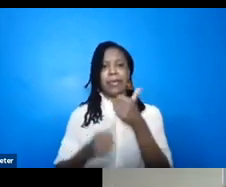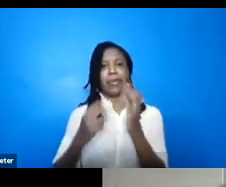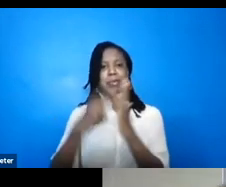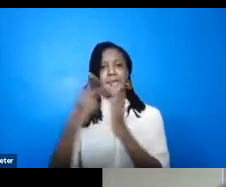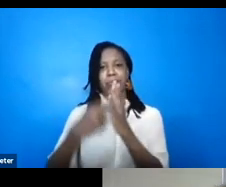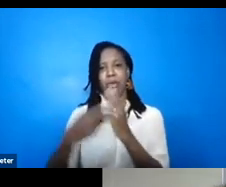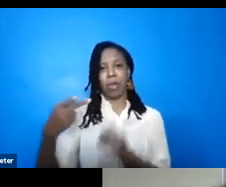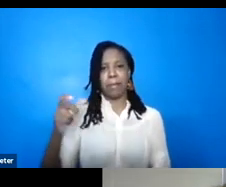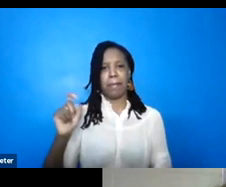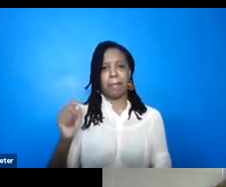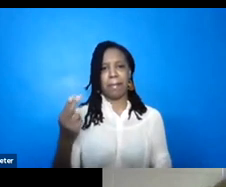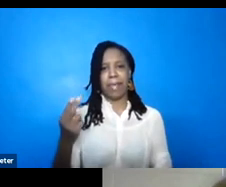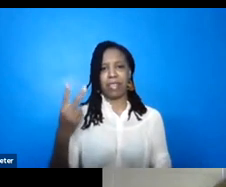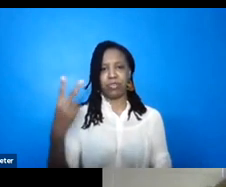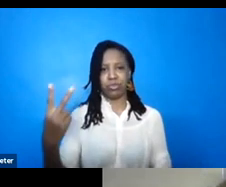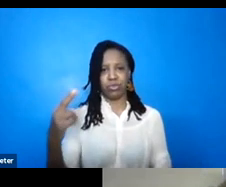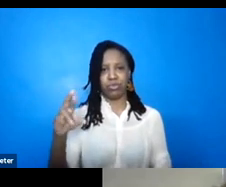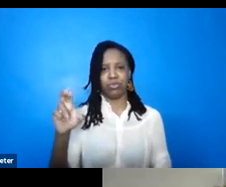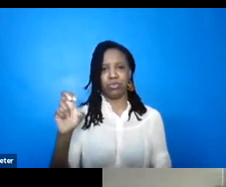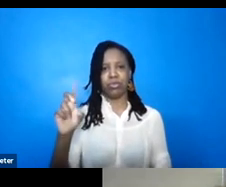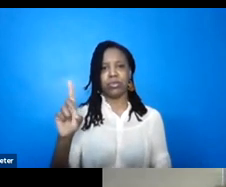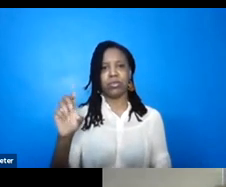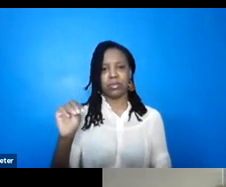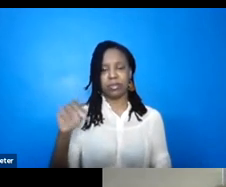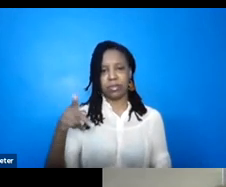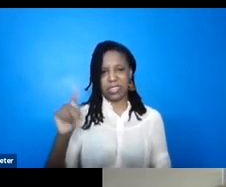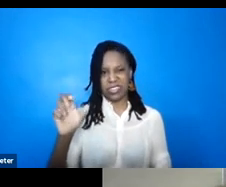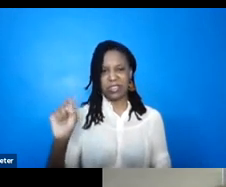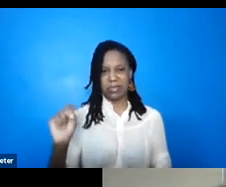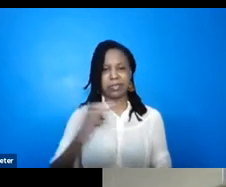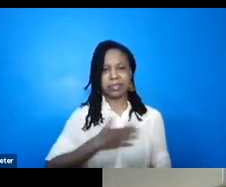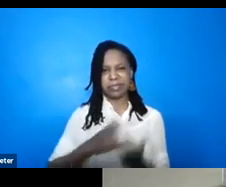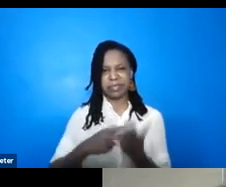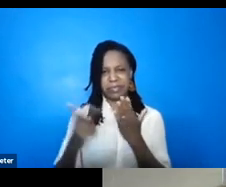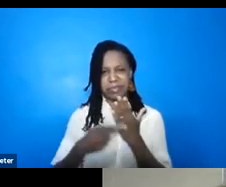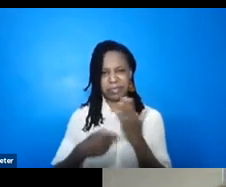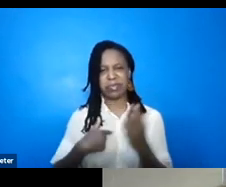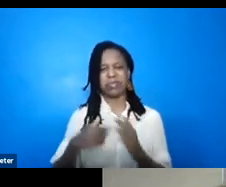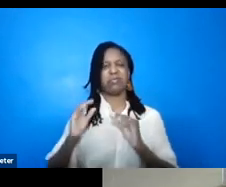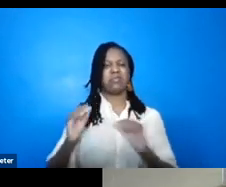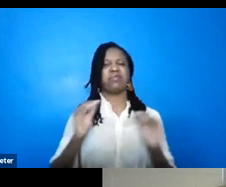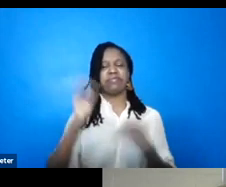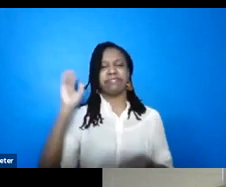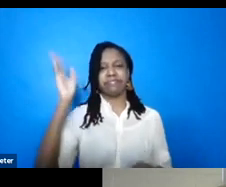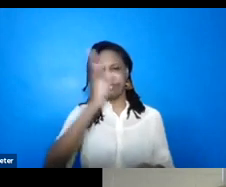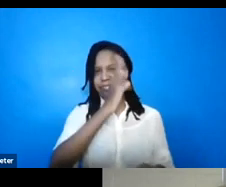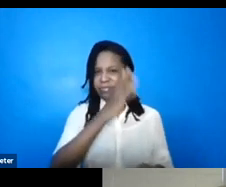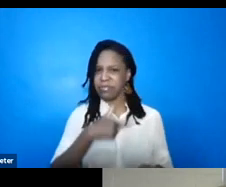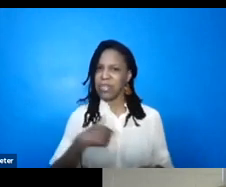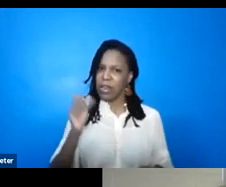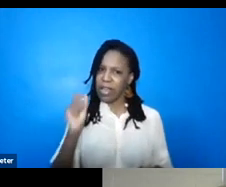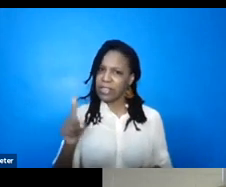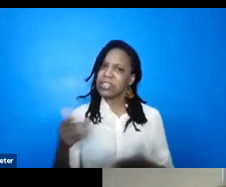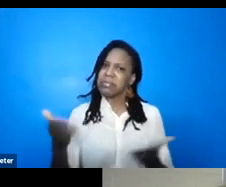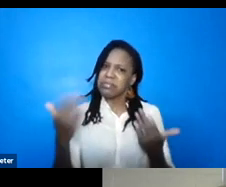day, whether it's the music, the movies, and then I tell them to look in their environment. Most of these young people that I work with, they come from a gang